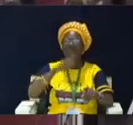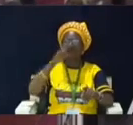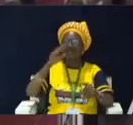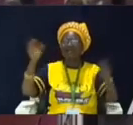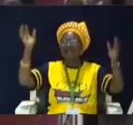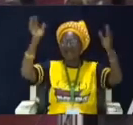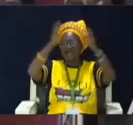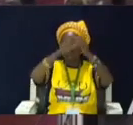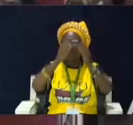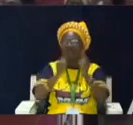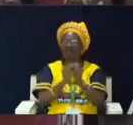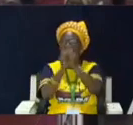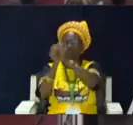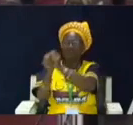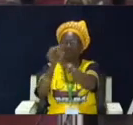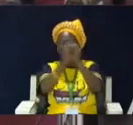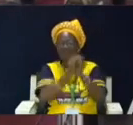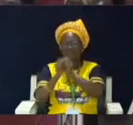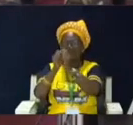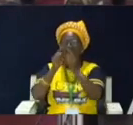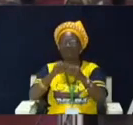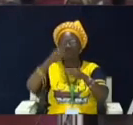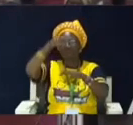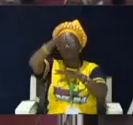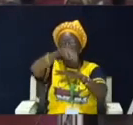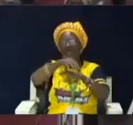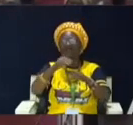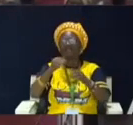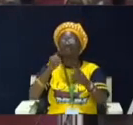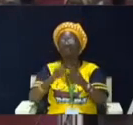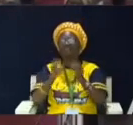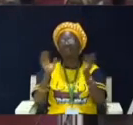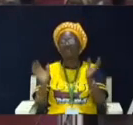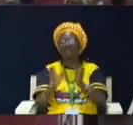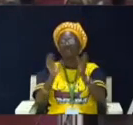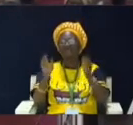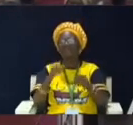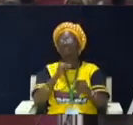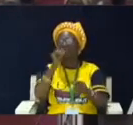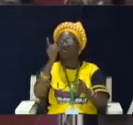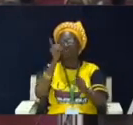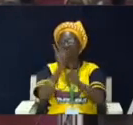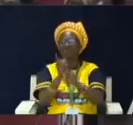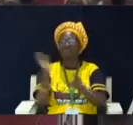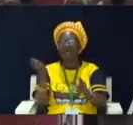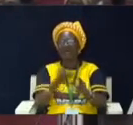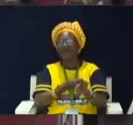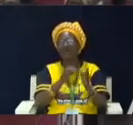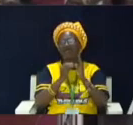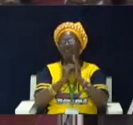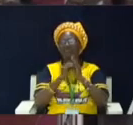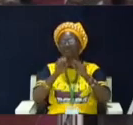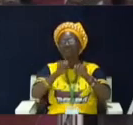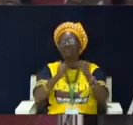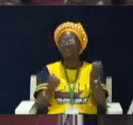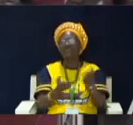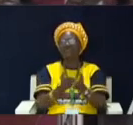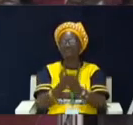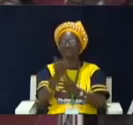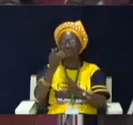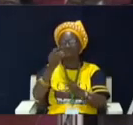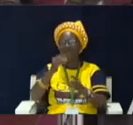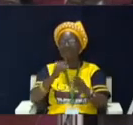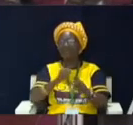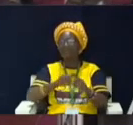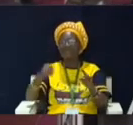tonight to celebrate not just our own breakthroughs, but the greatest breakthroughs of all,